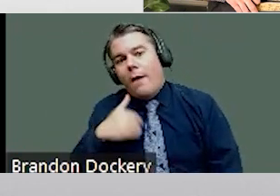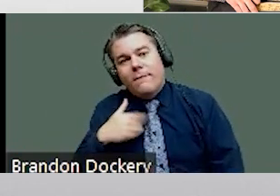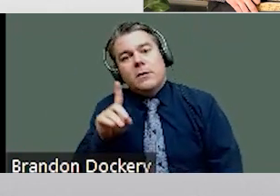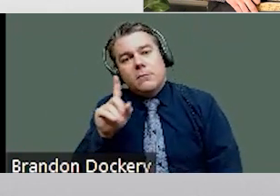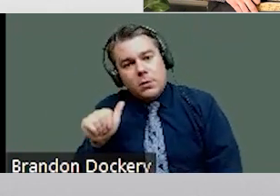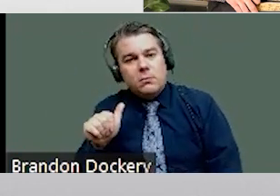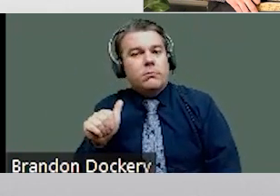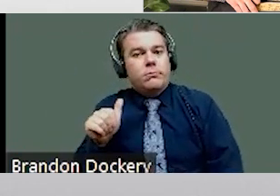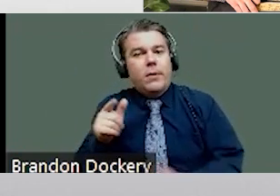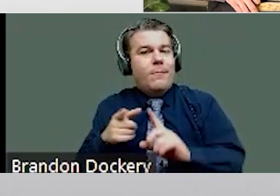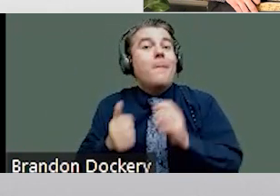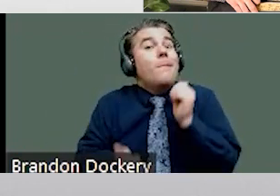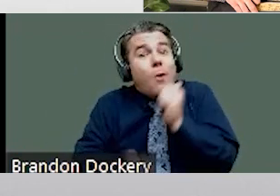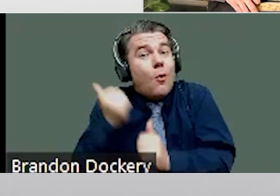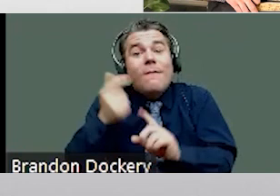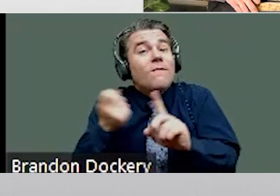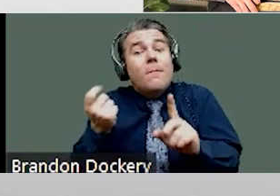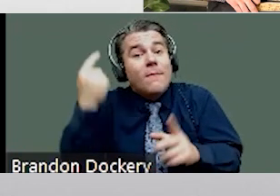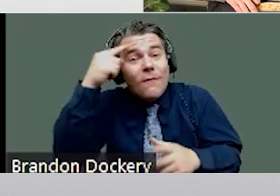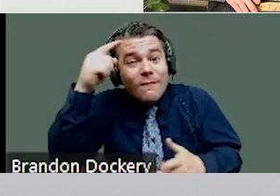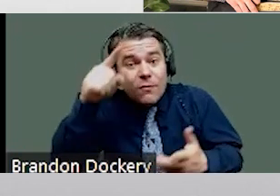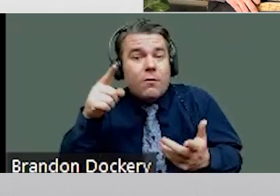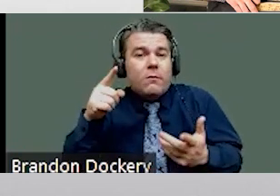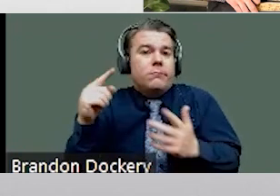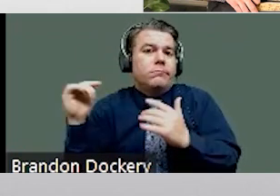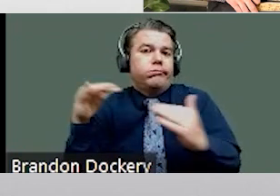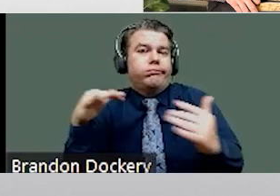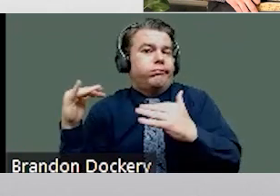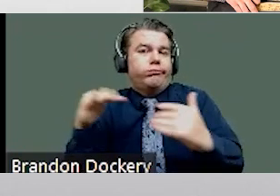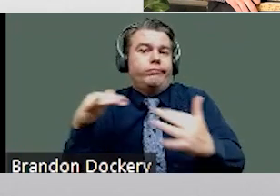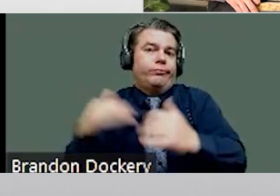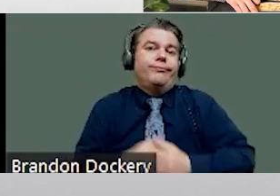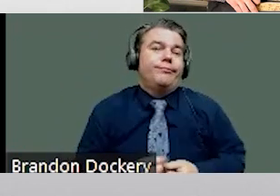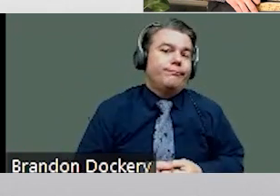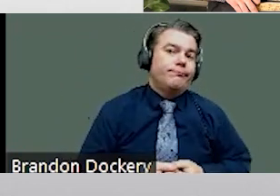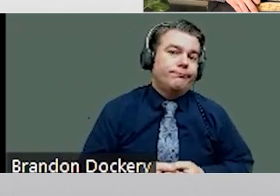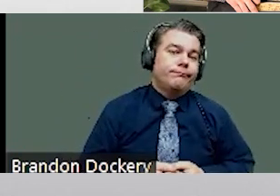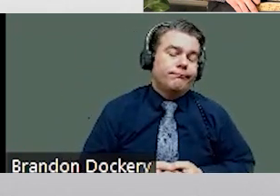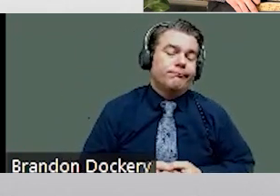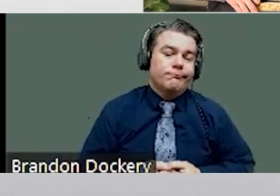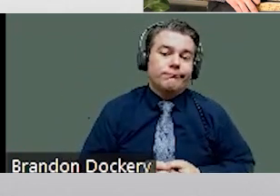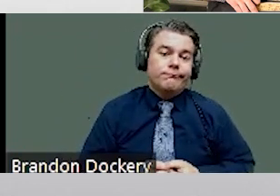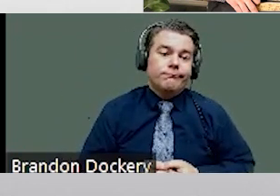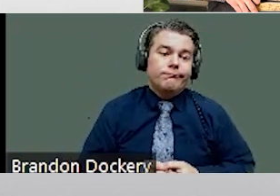with disabilities from mostly combat.